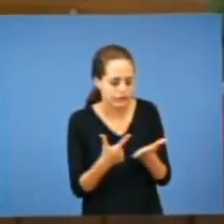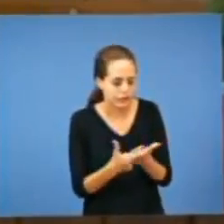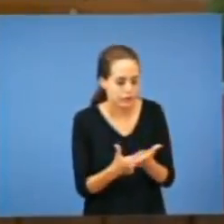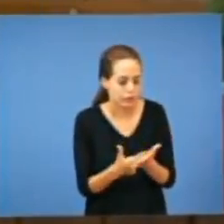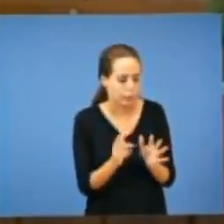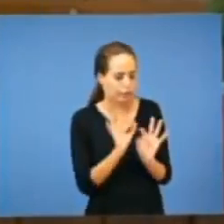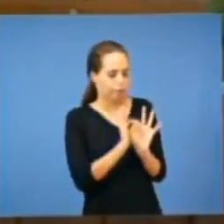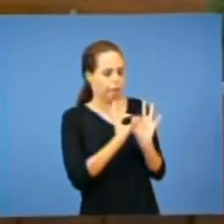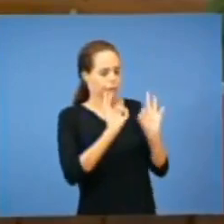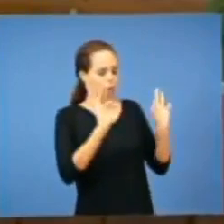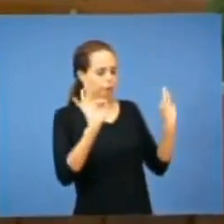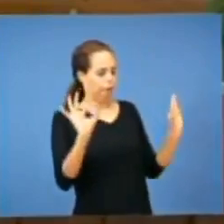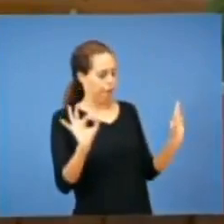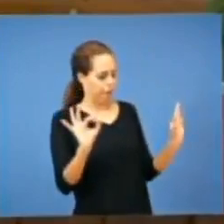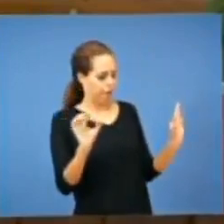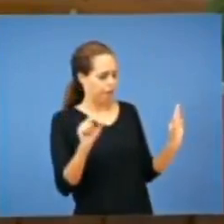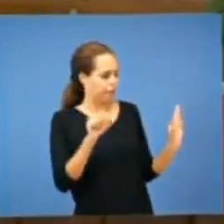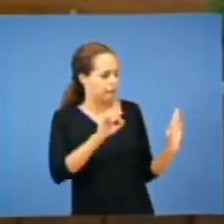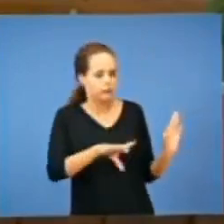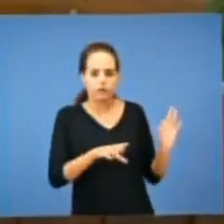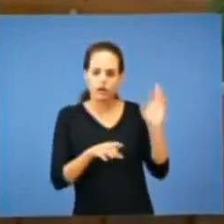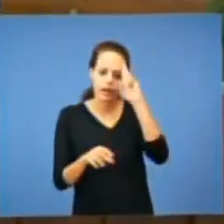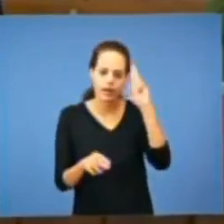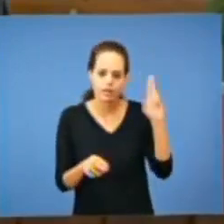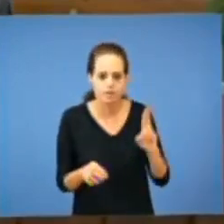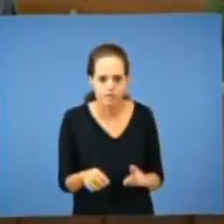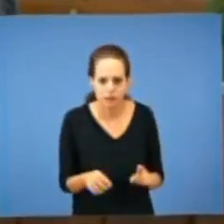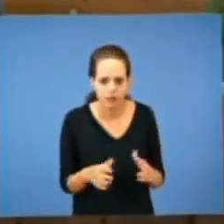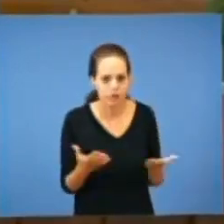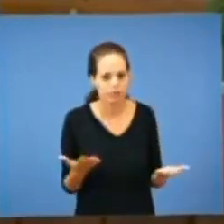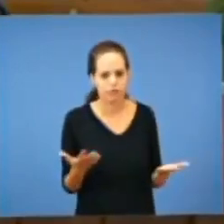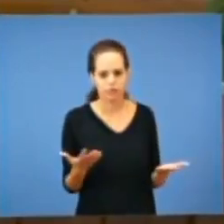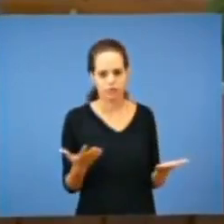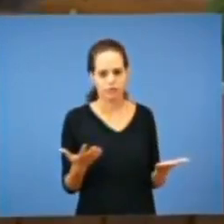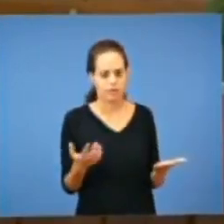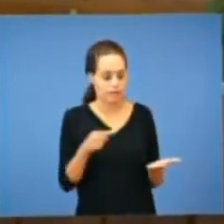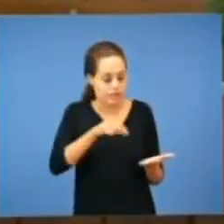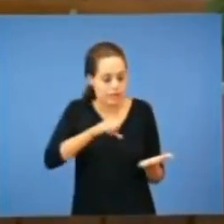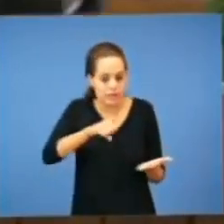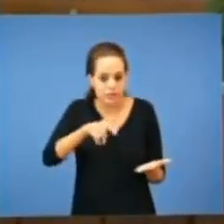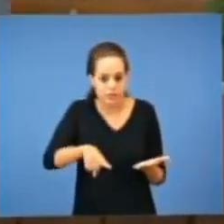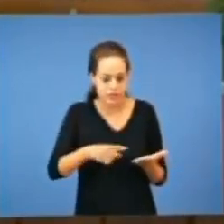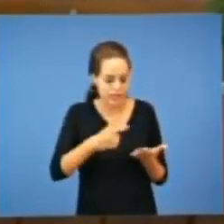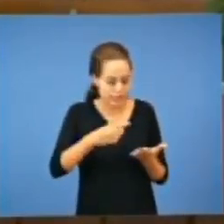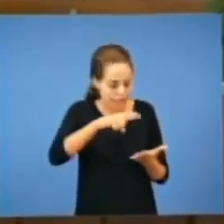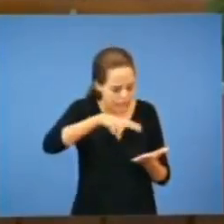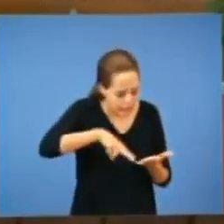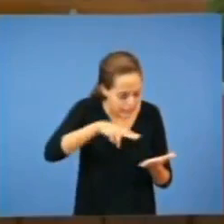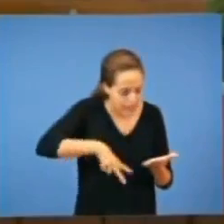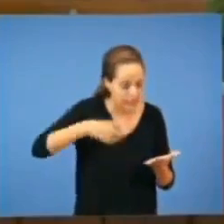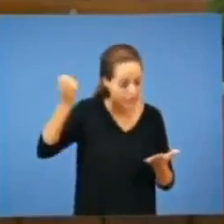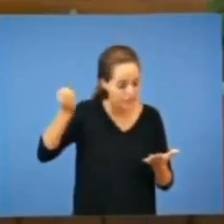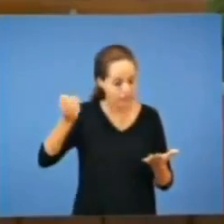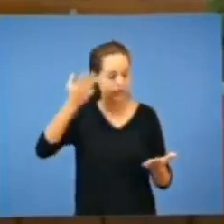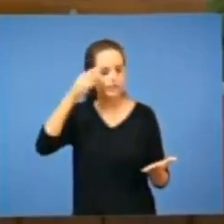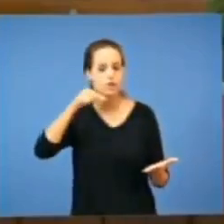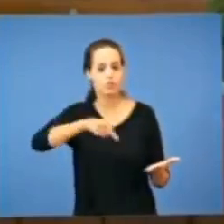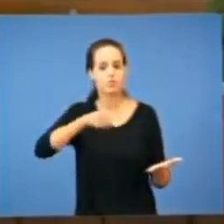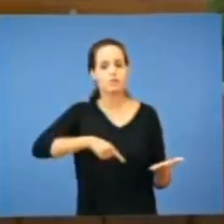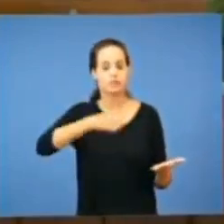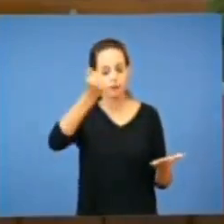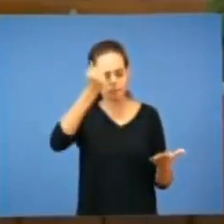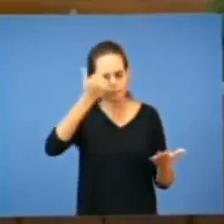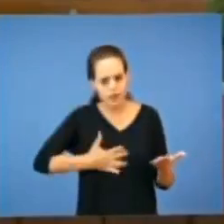of thinking with a little mind about an extraordinary book that only speaks when you read. You are blessed. You will receive a